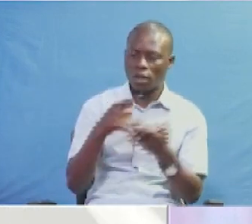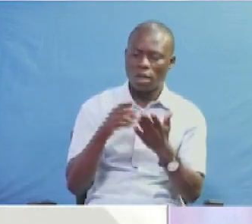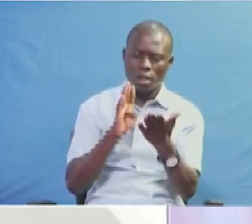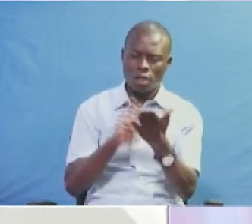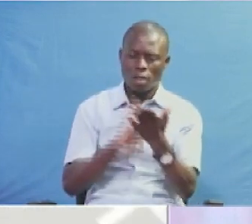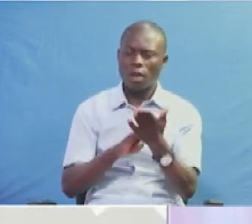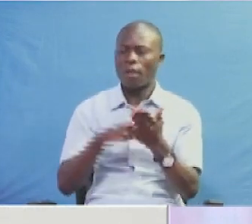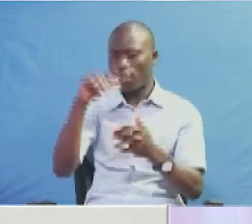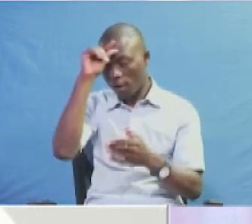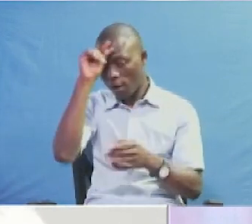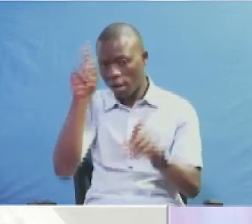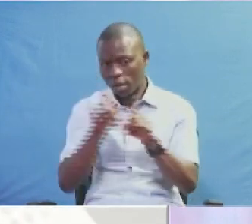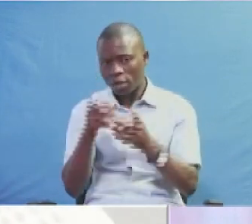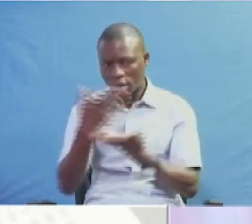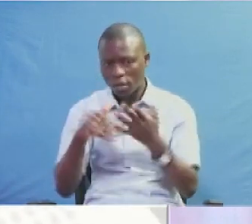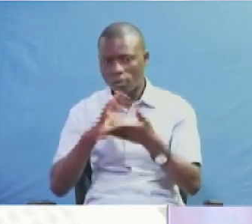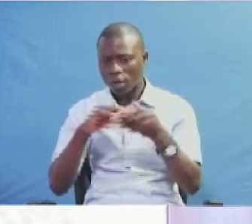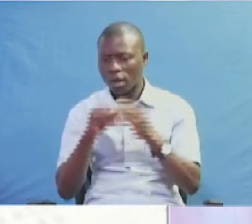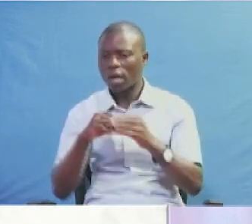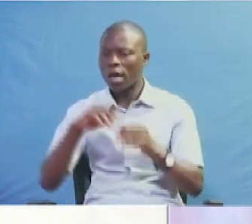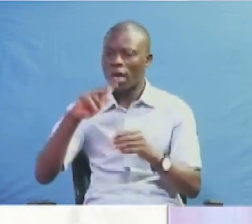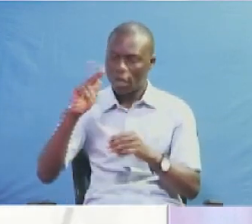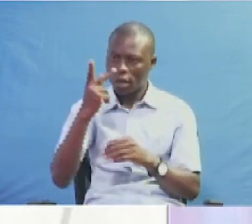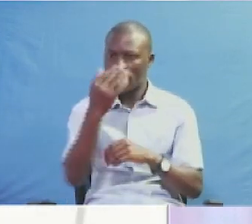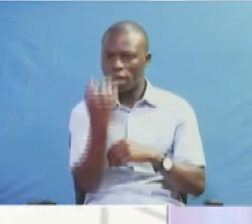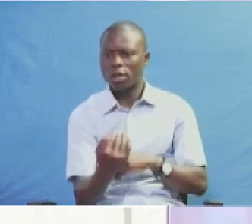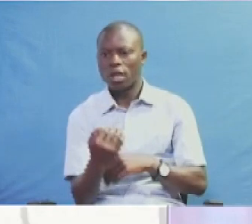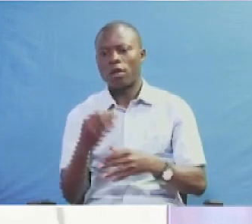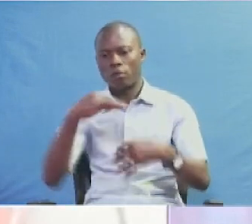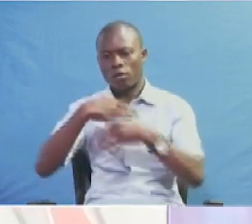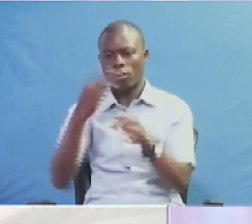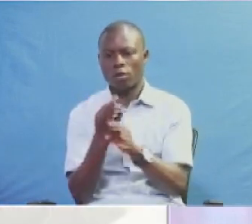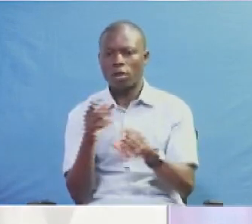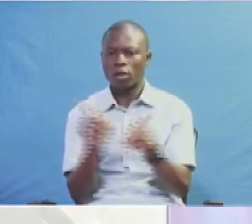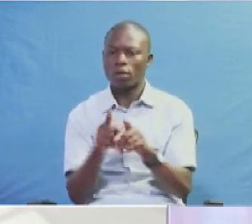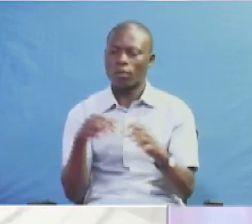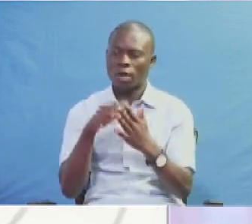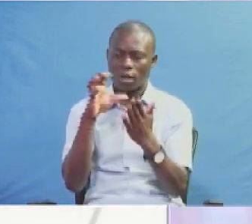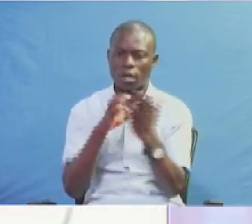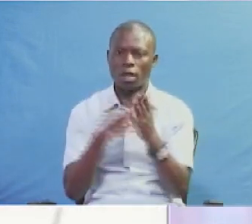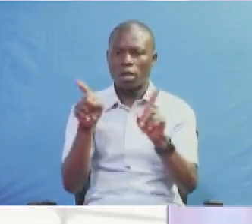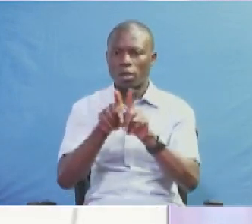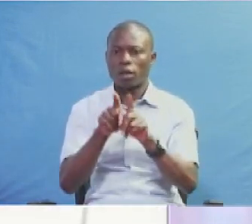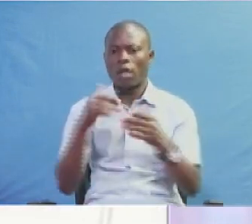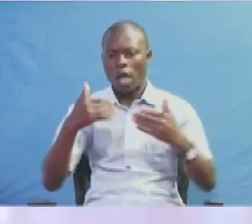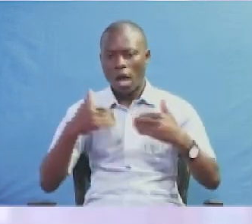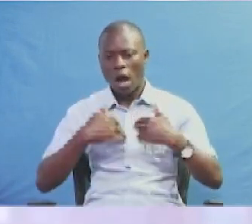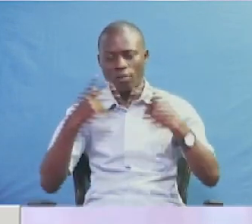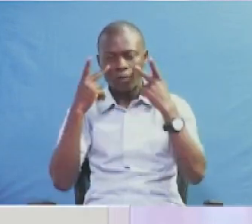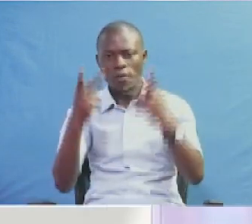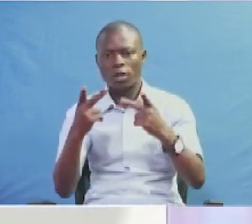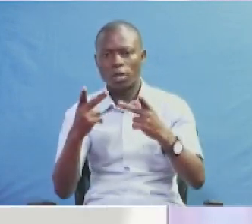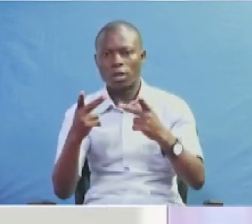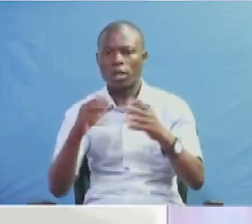the government's effort in uplifting the Kenyan child through radical reforms in the education sector, which have seen